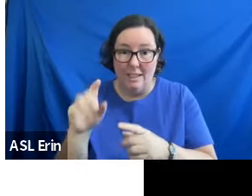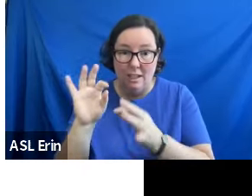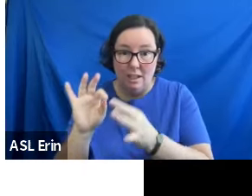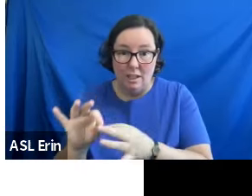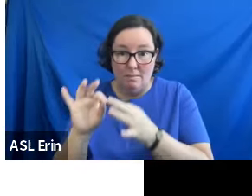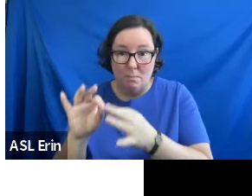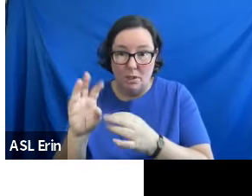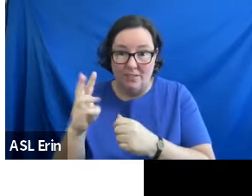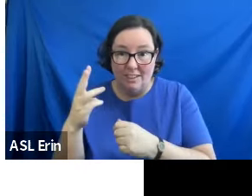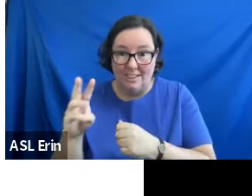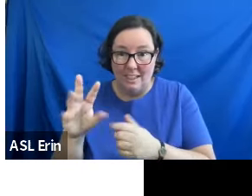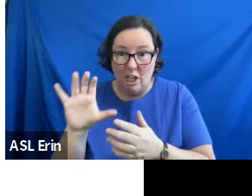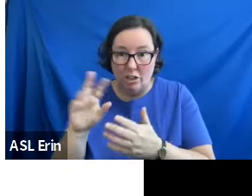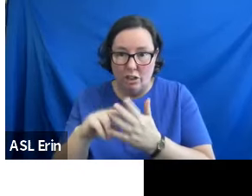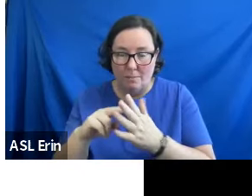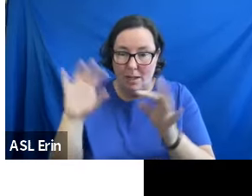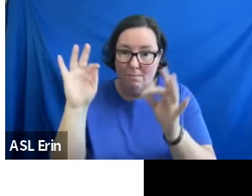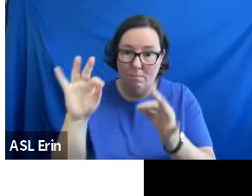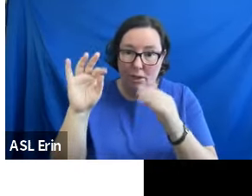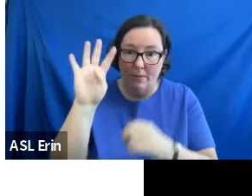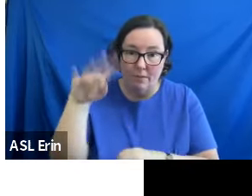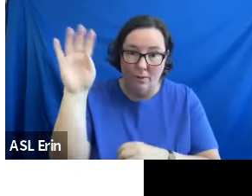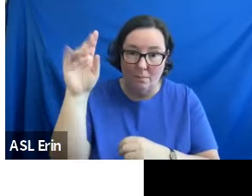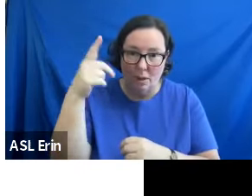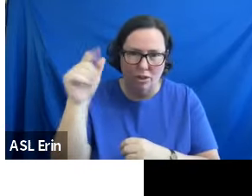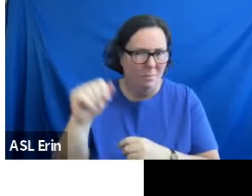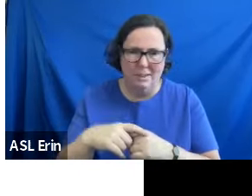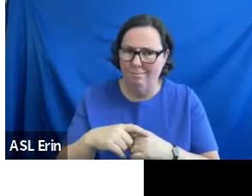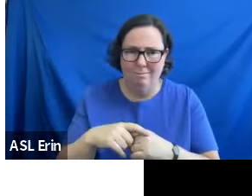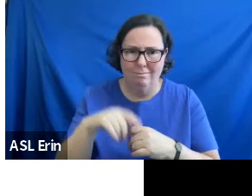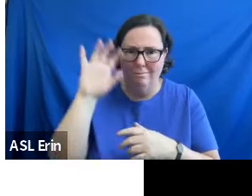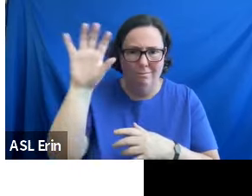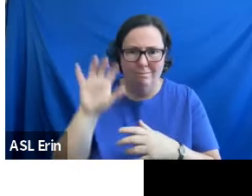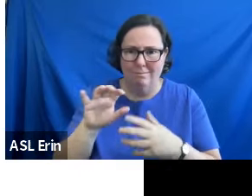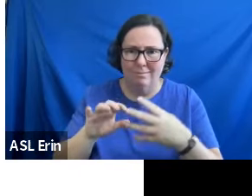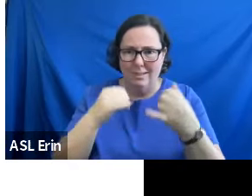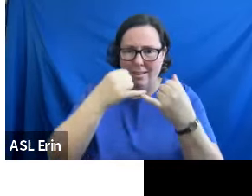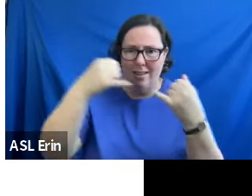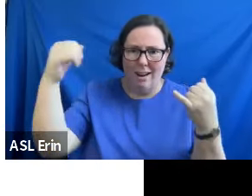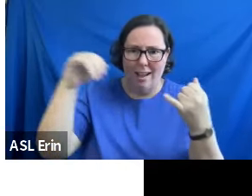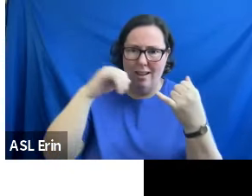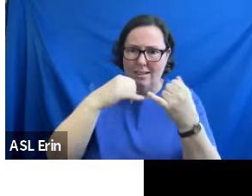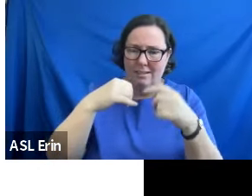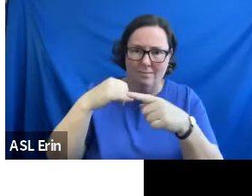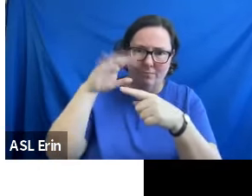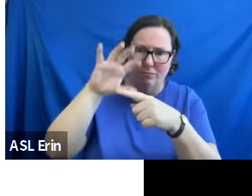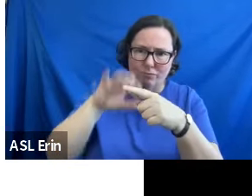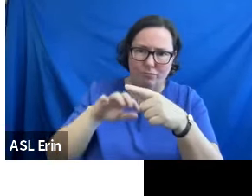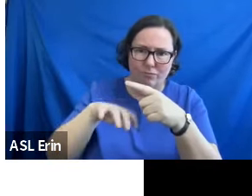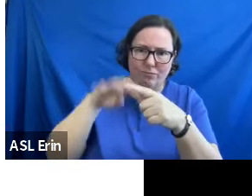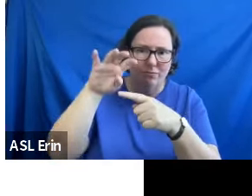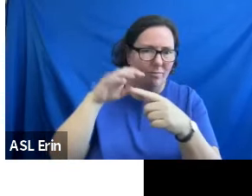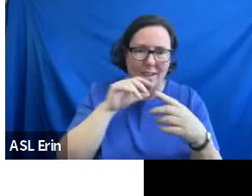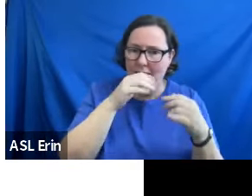GPA. And notice that it's scattered. They aren't perfectly organized along a